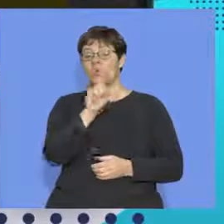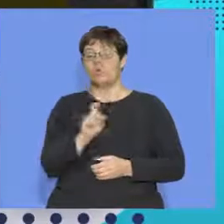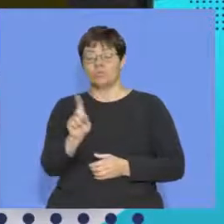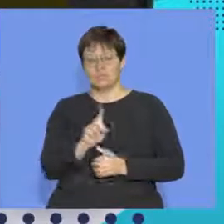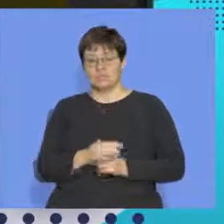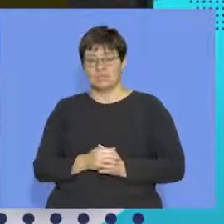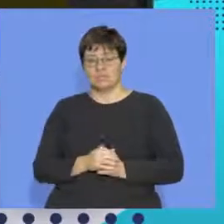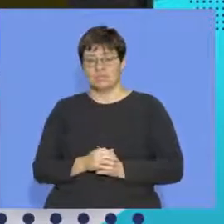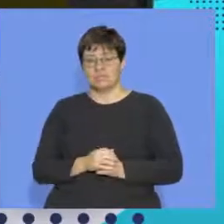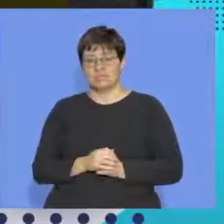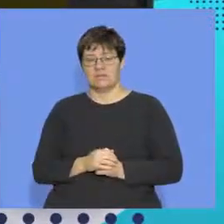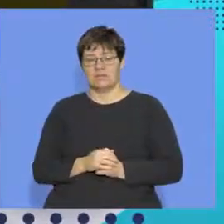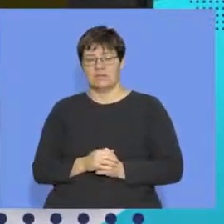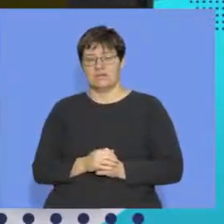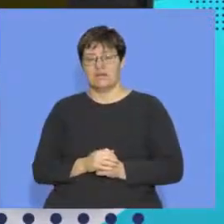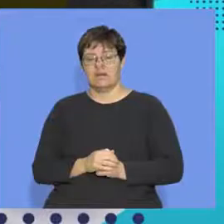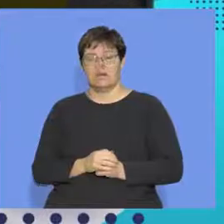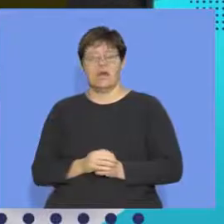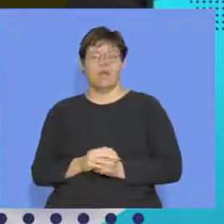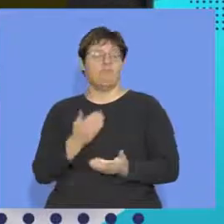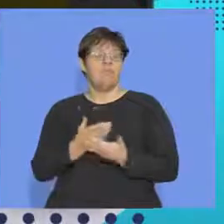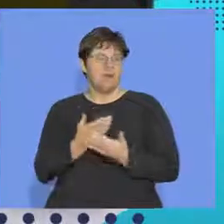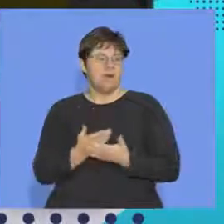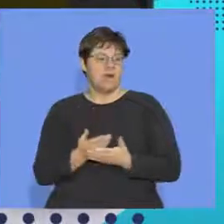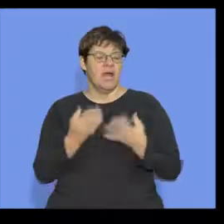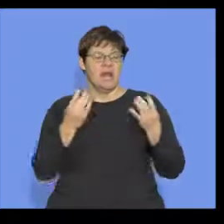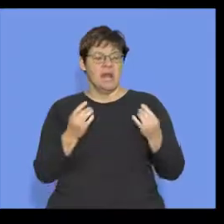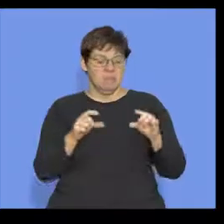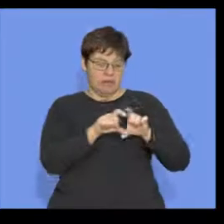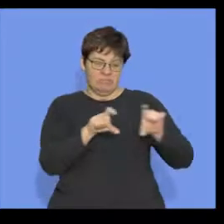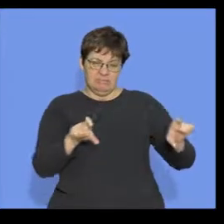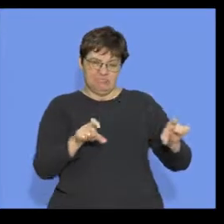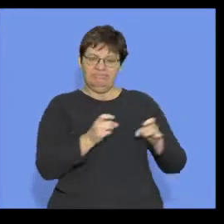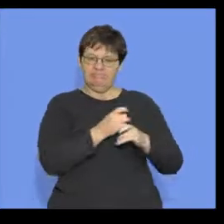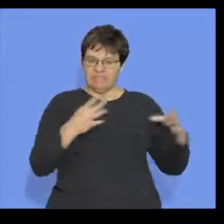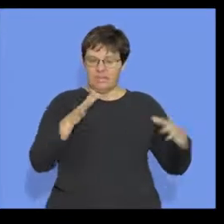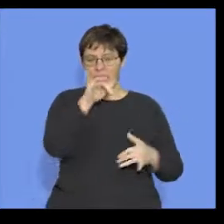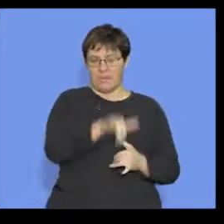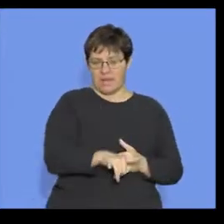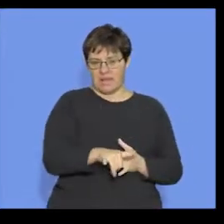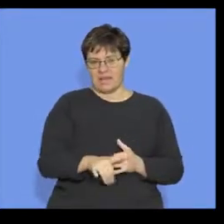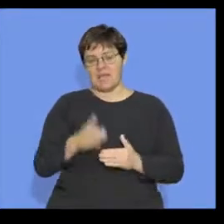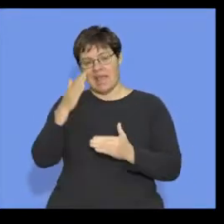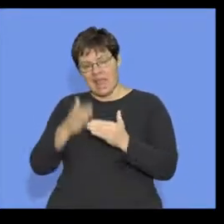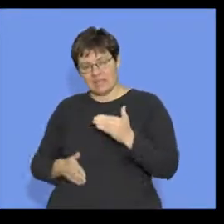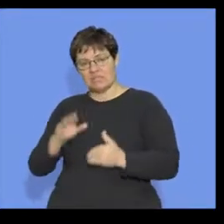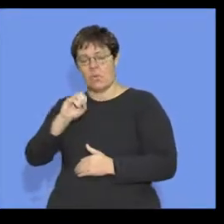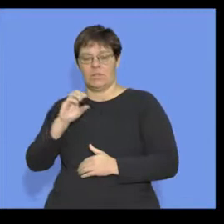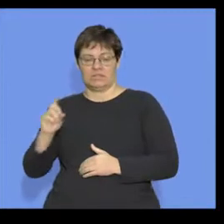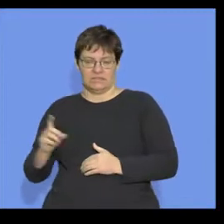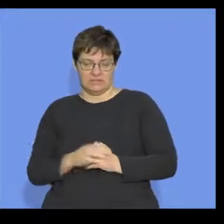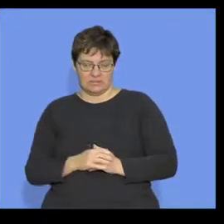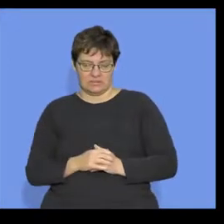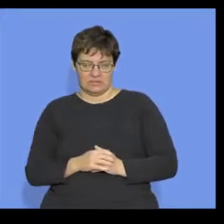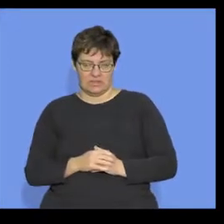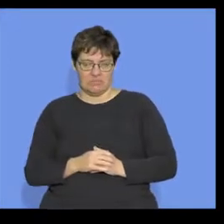The question is, what is the probability that the number plate starts with Y and ends with an odd